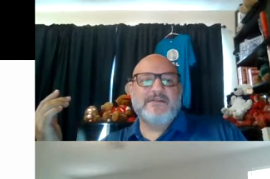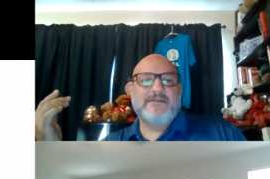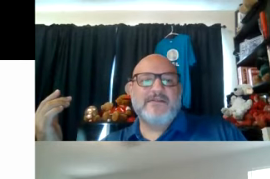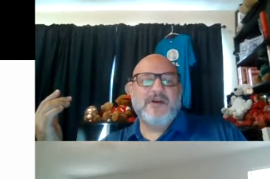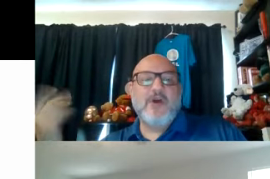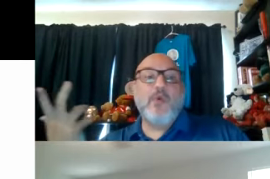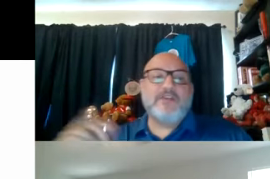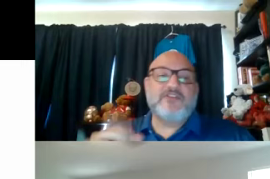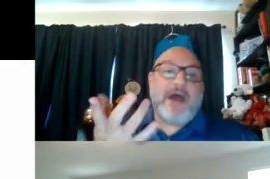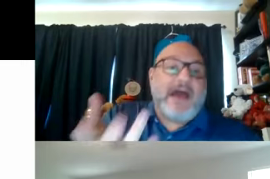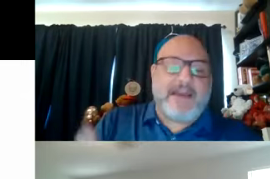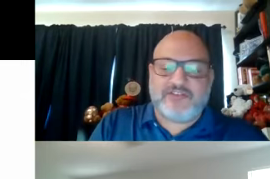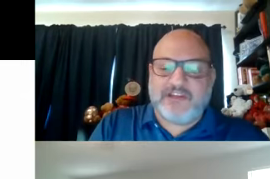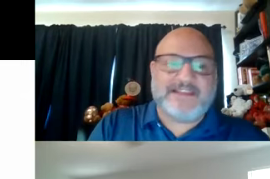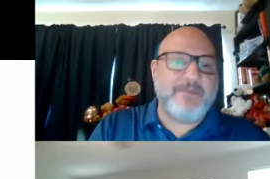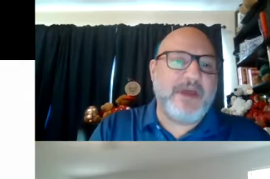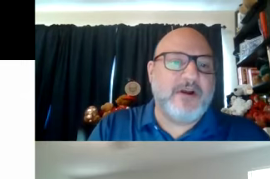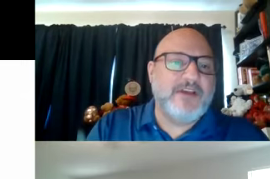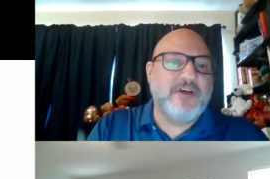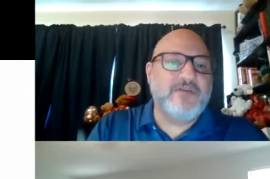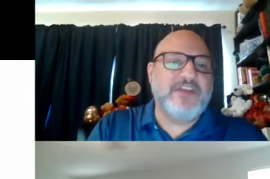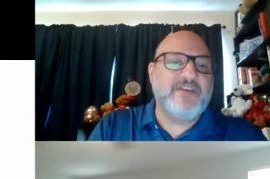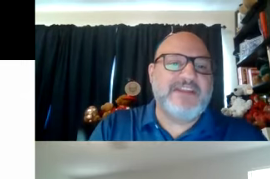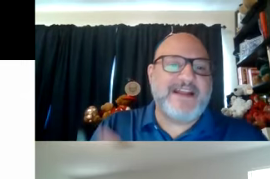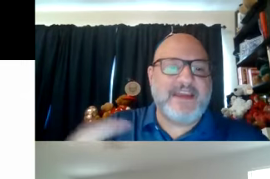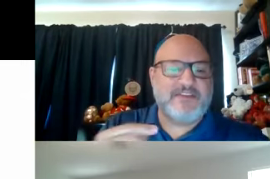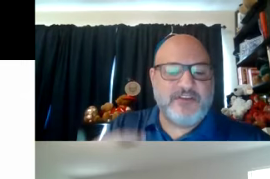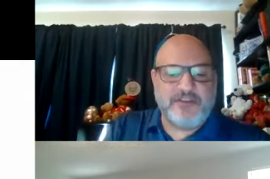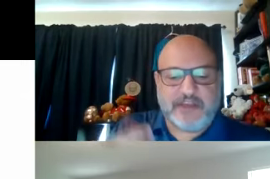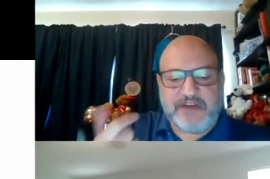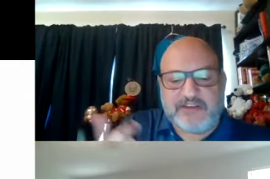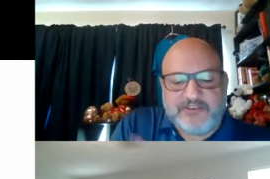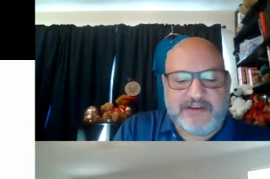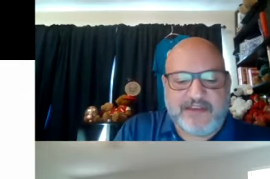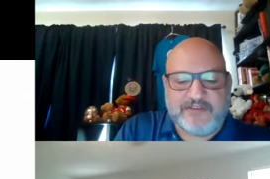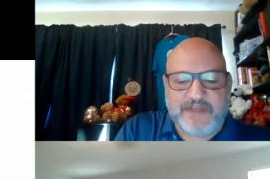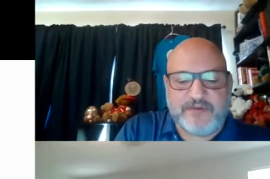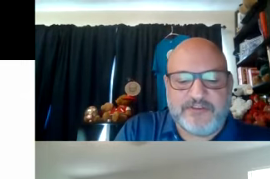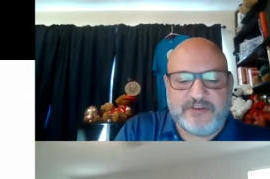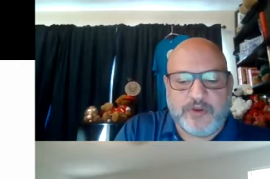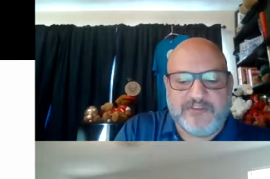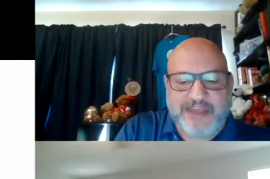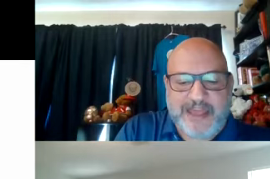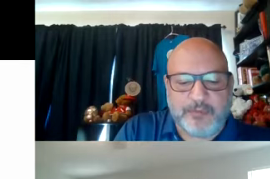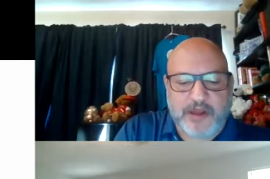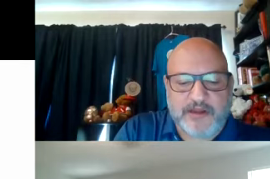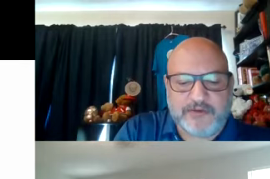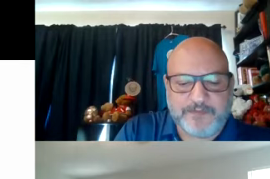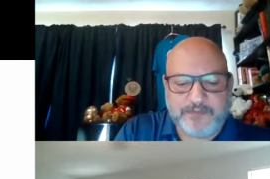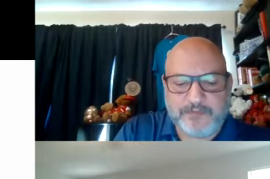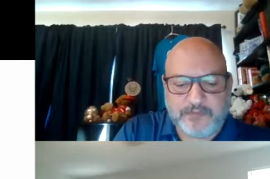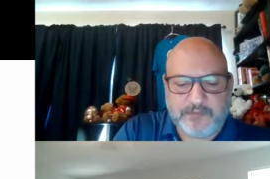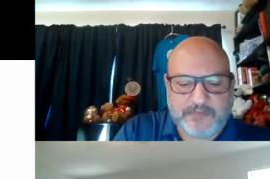point. Well, so I actually like that better. So if you think of it in that case, if you think of it in case of, like, for instance, what is the end